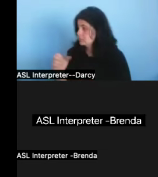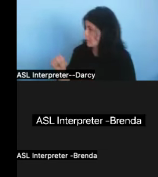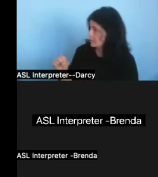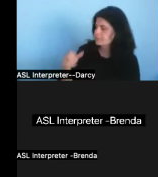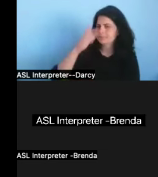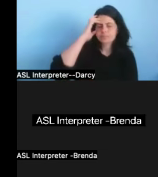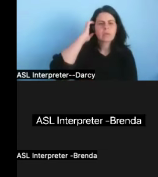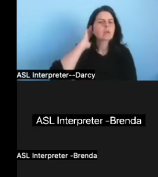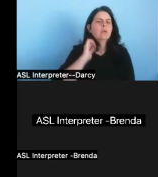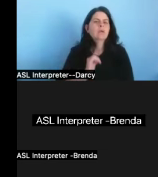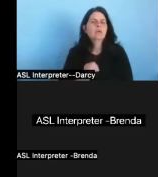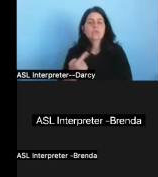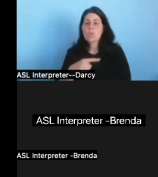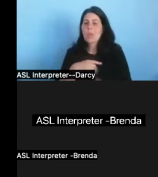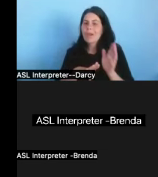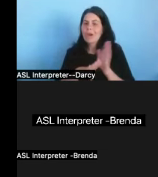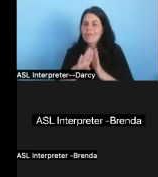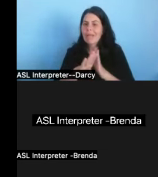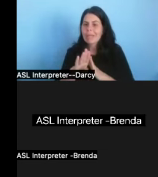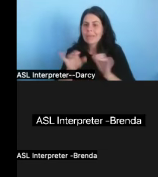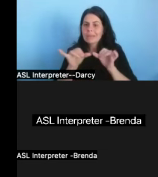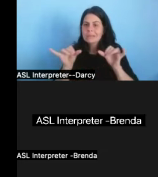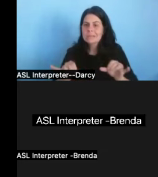So we're developing a system where we